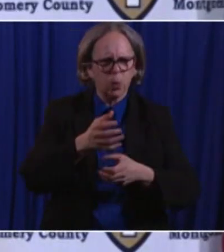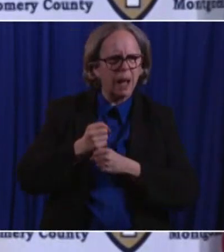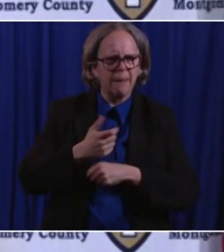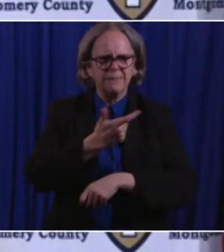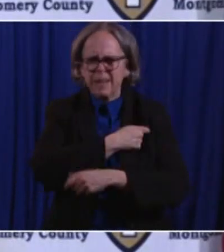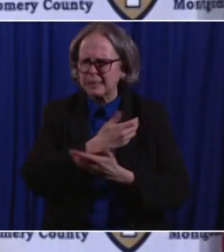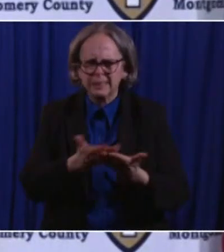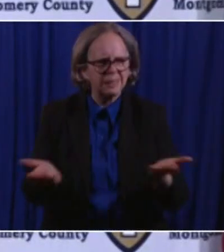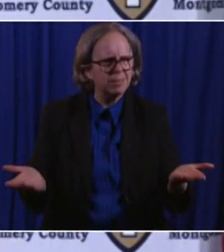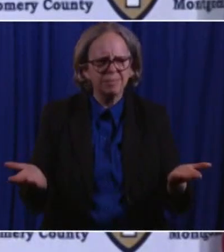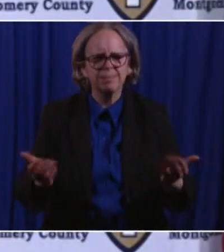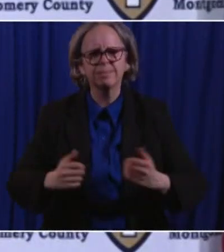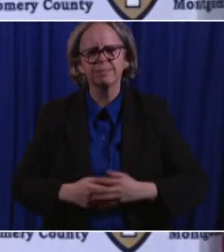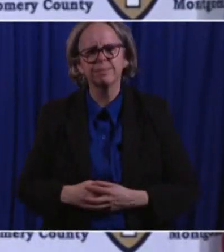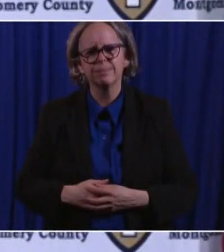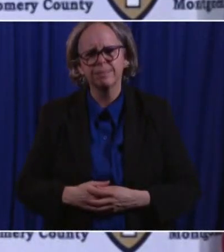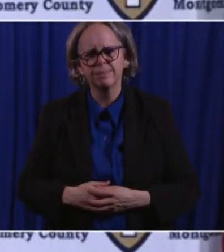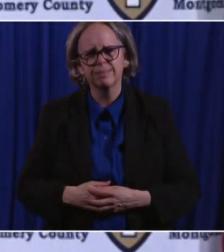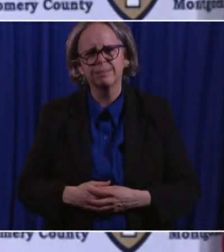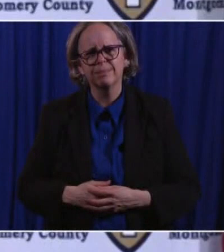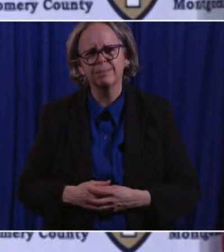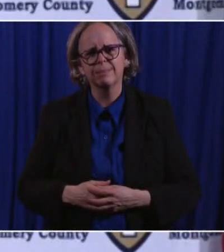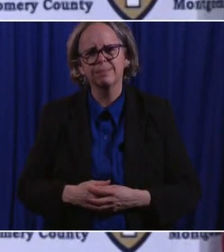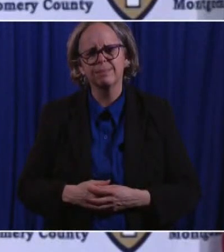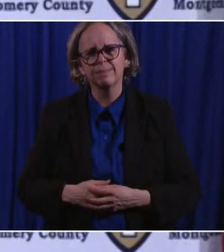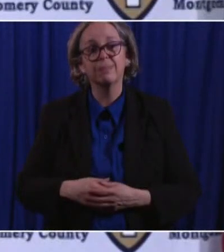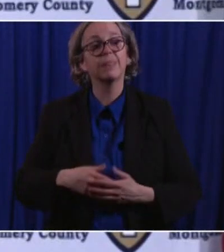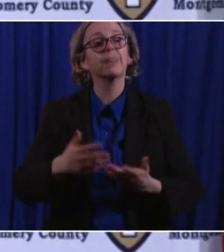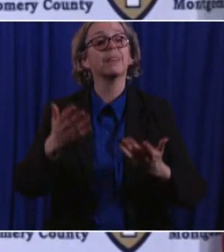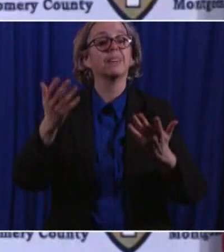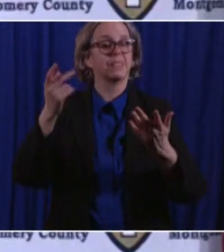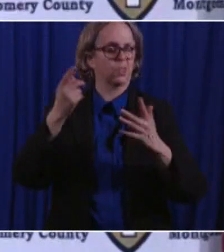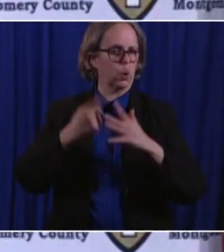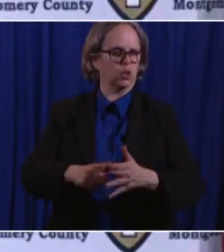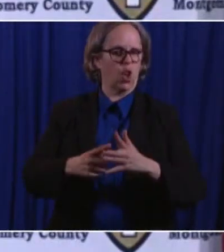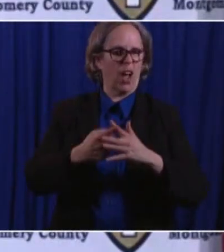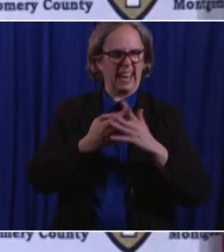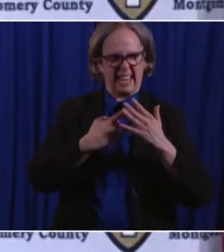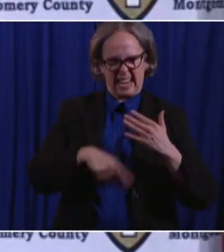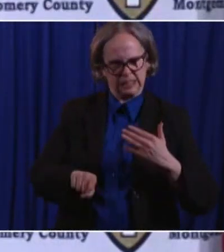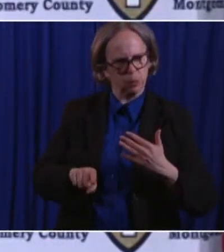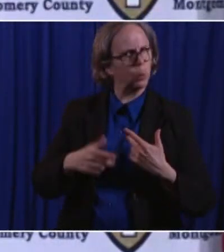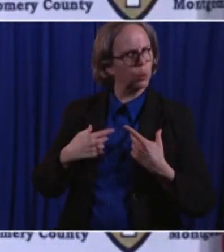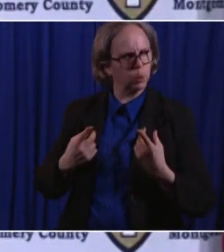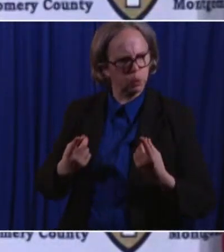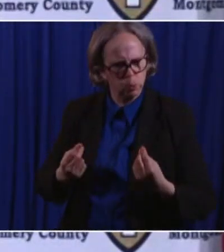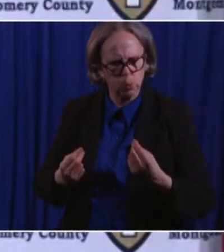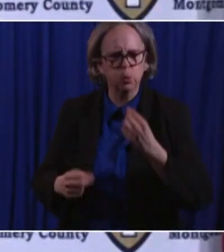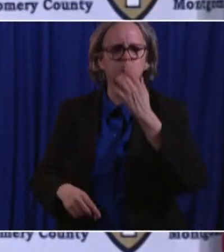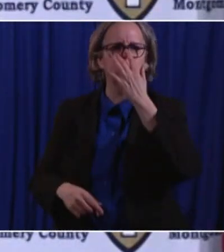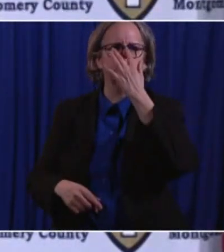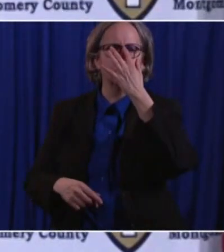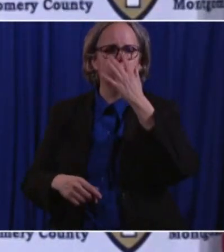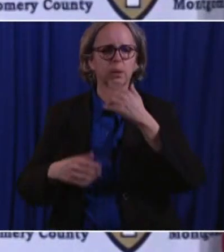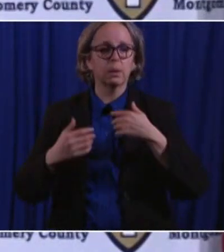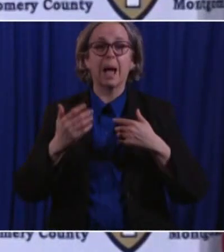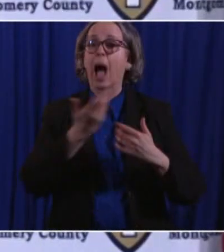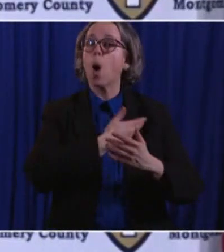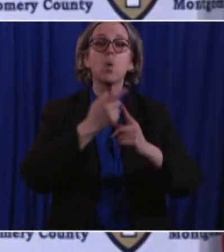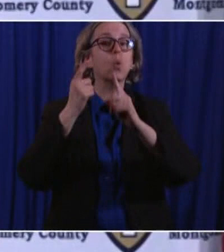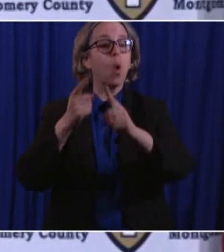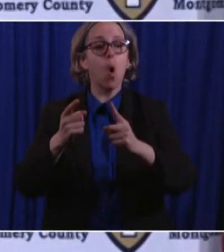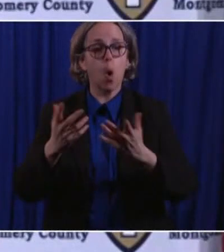next week. We are going to try to vaccinate every college student in the state